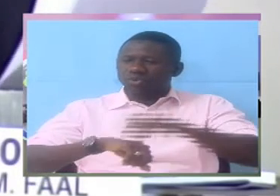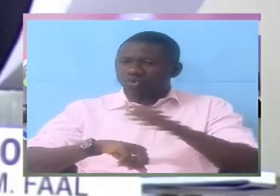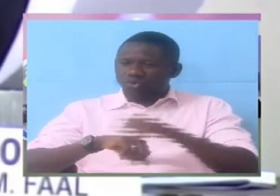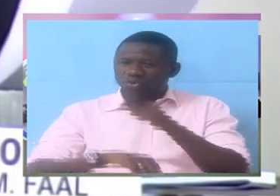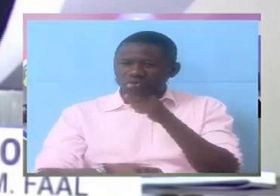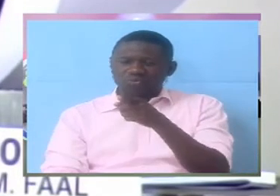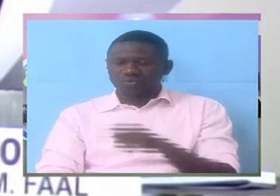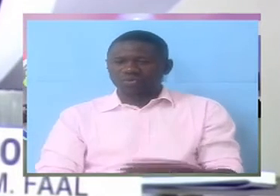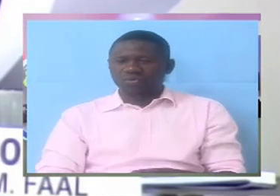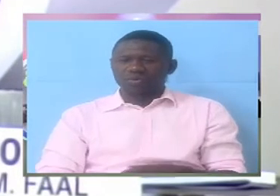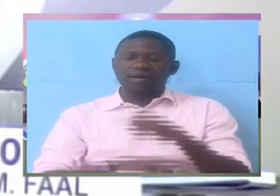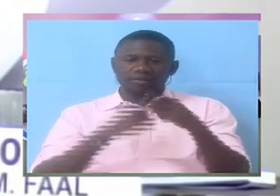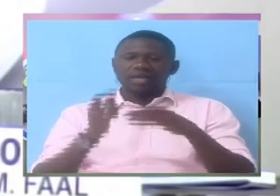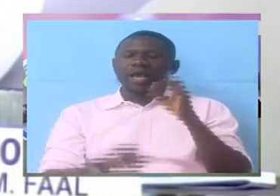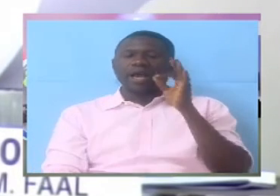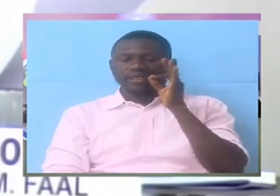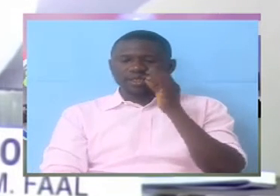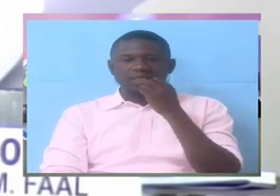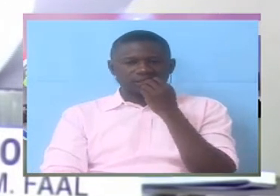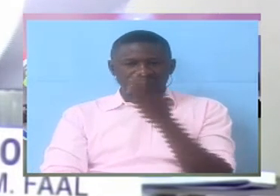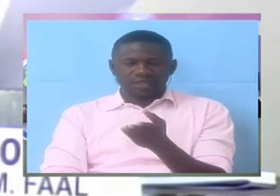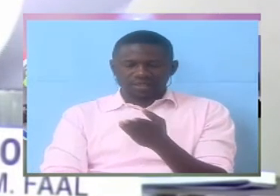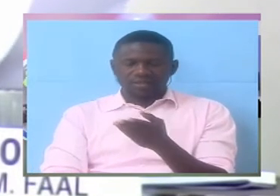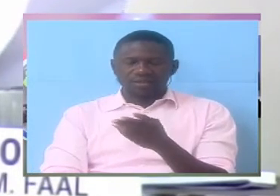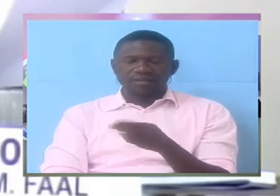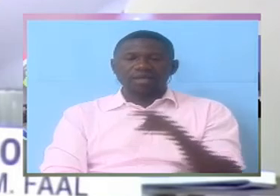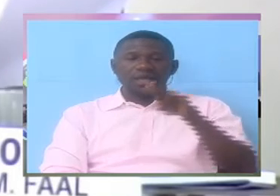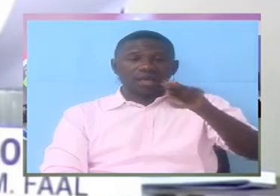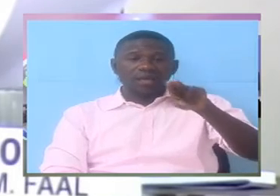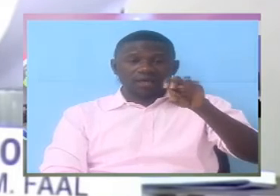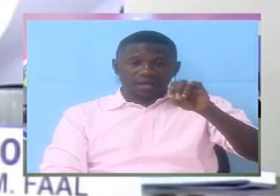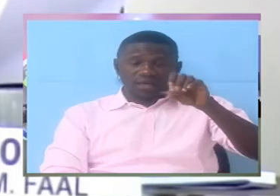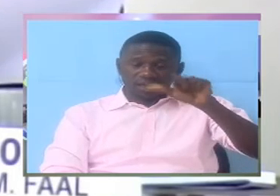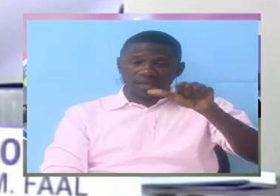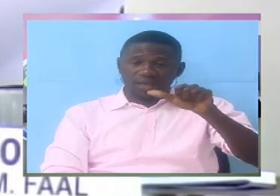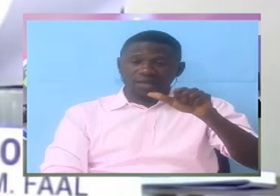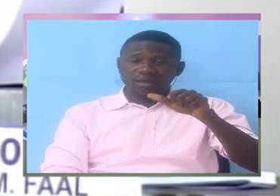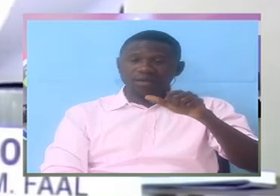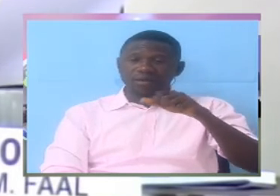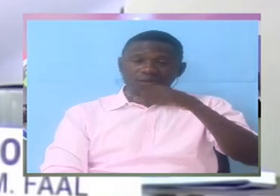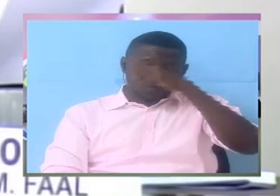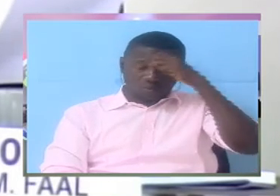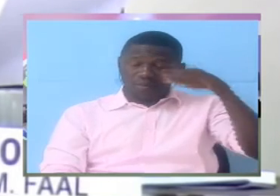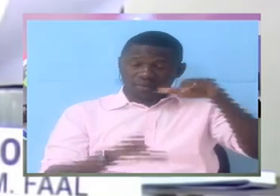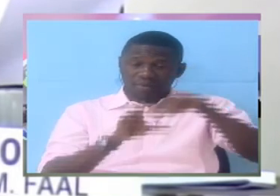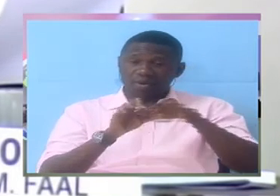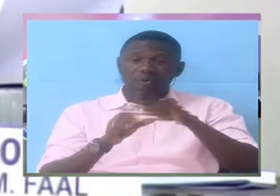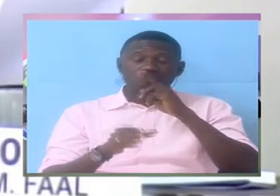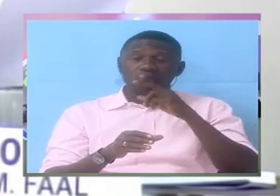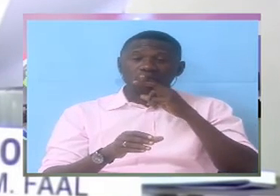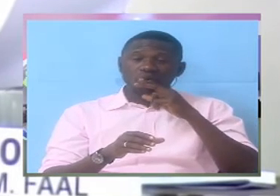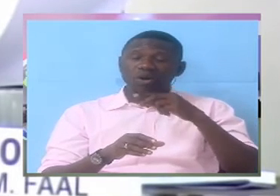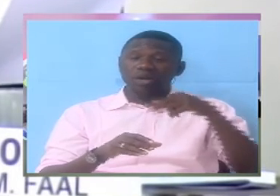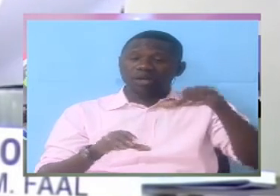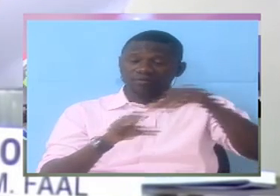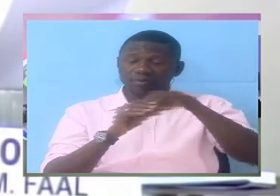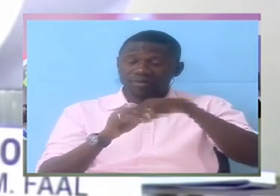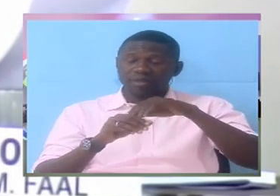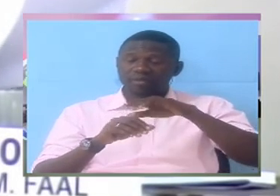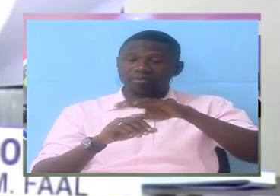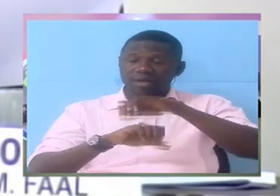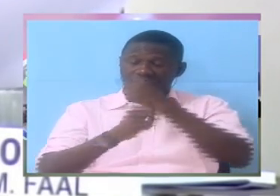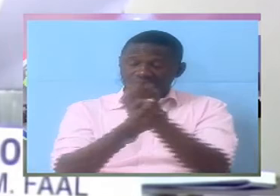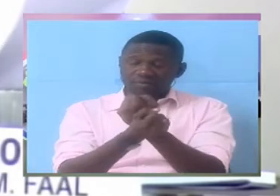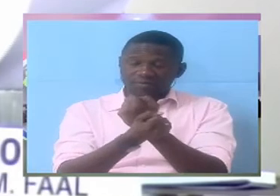And he answered. Ala jabiro ketamenti. The NIA officers who were involved in my arrest and torture were Usman Sidibe, Daba